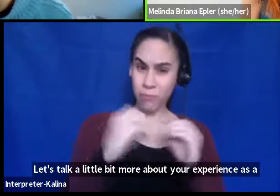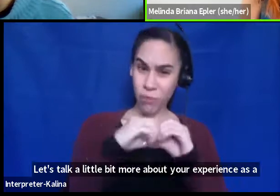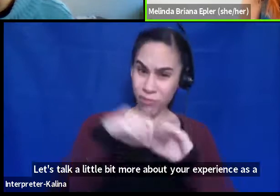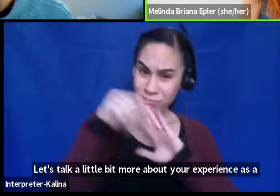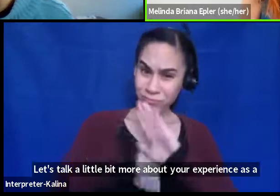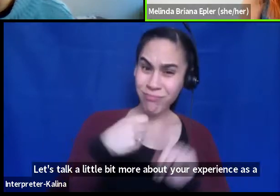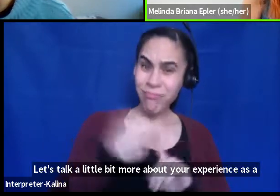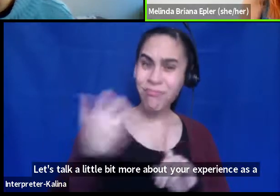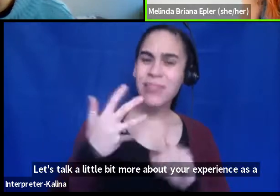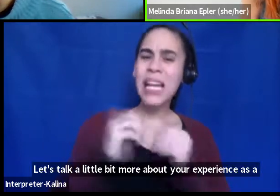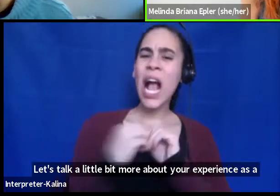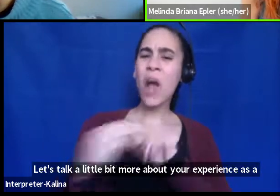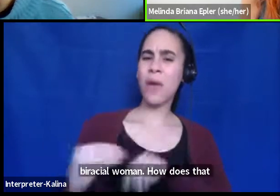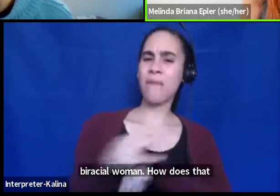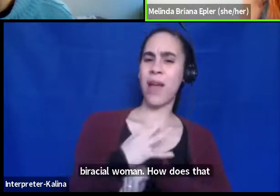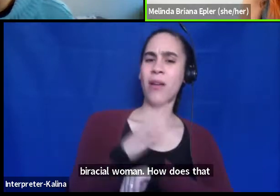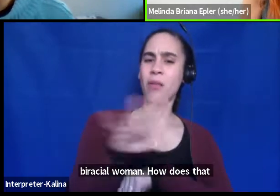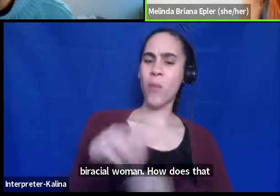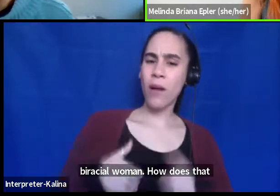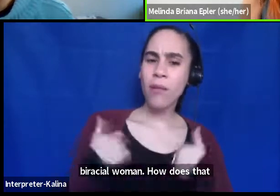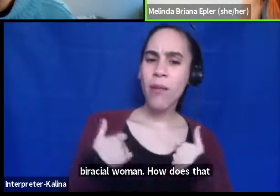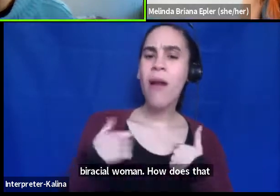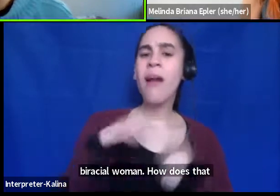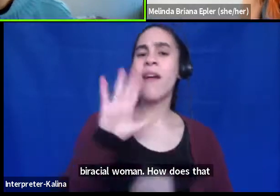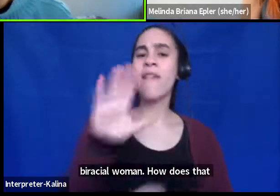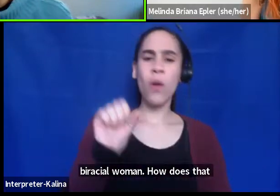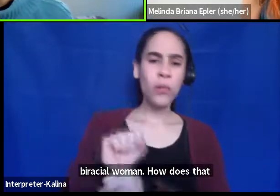that affects your life and your work?